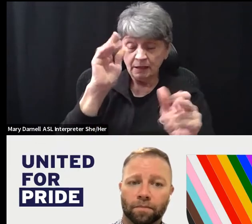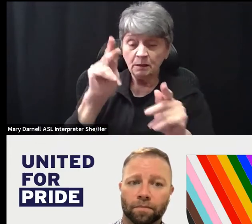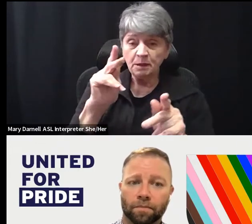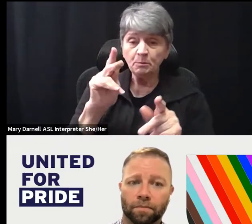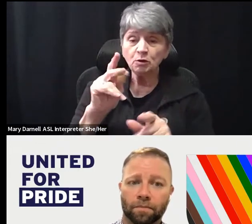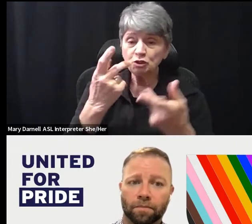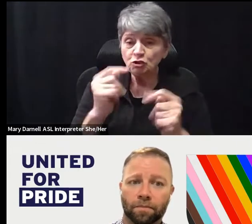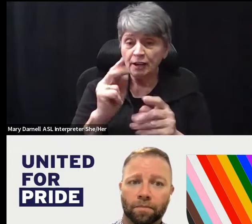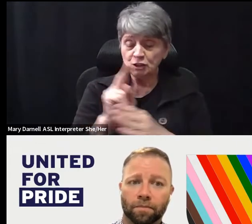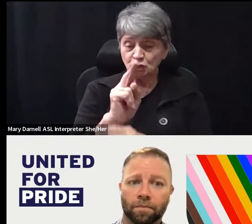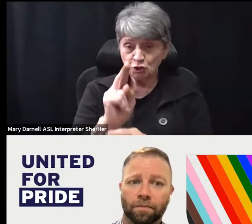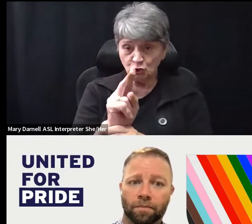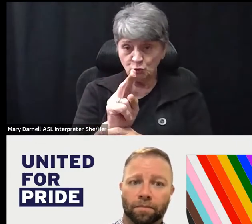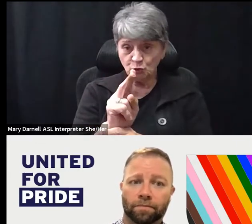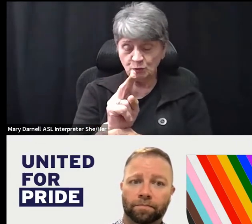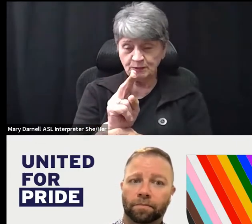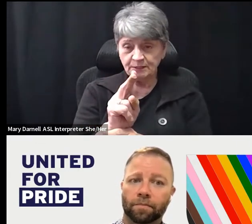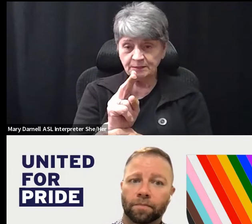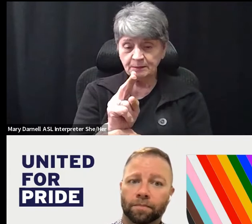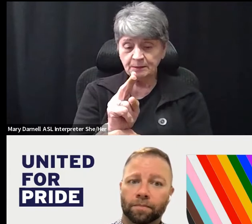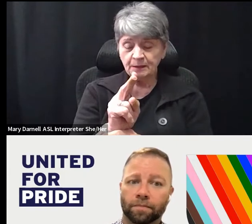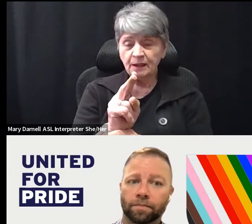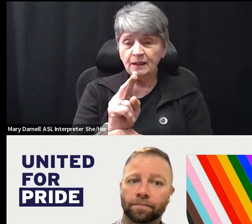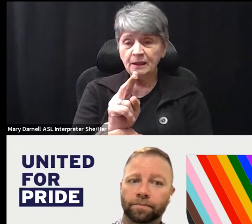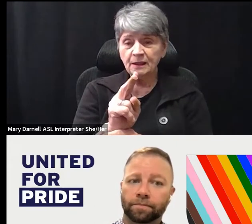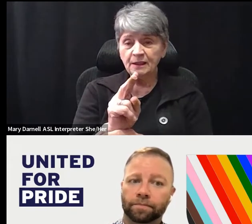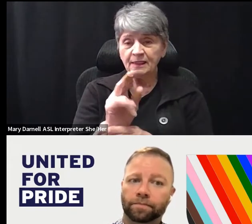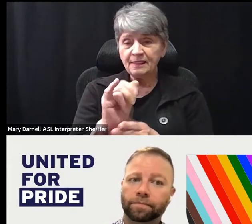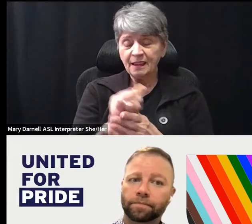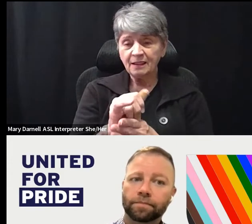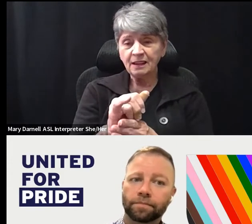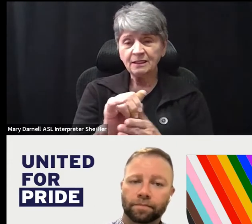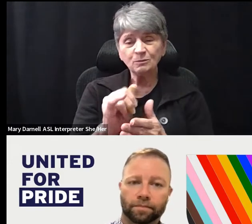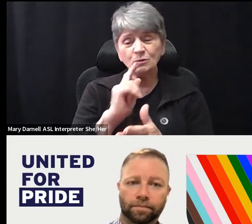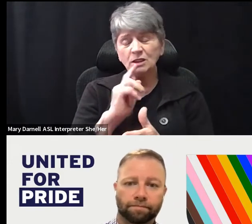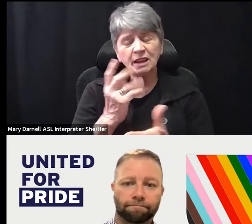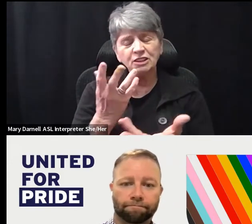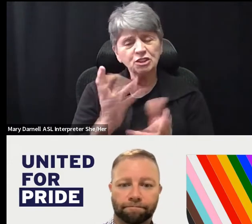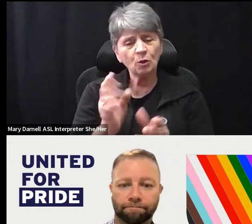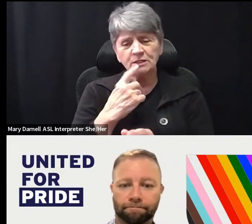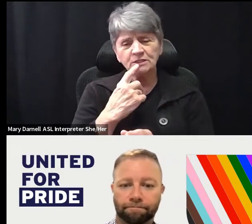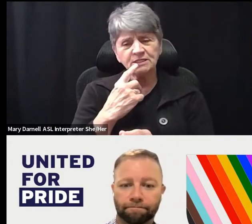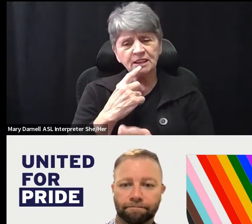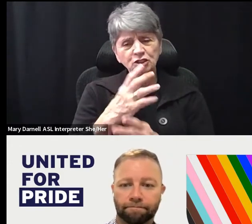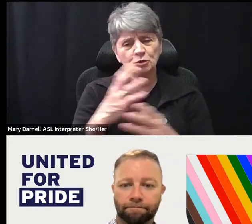in that litigation. But I don't want to say too much more than that.